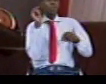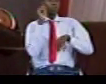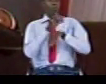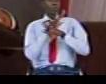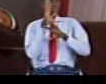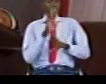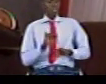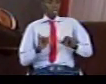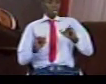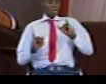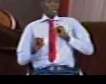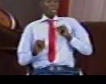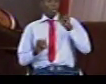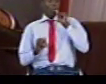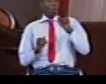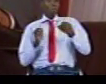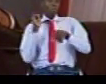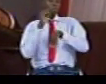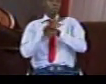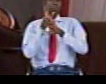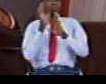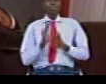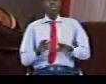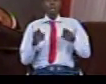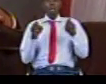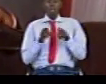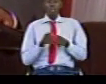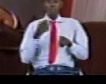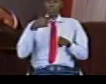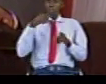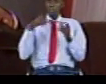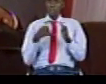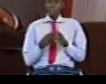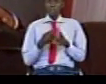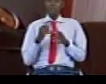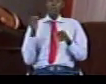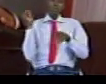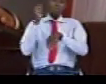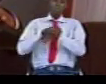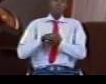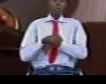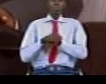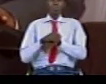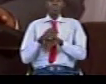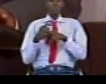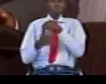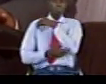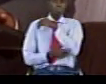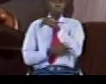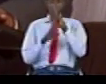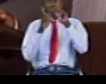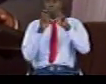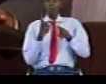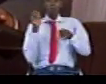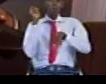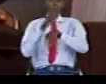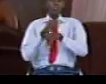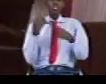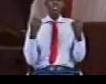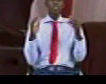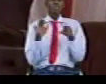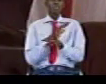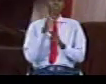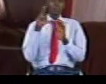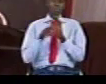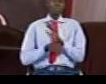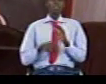am a conqueror. So, as a saint, you overcome temptations and trials. You overcome sinfulness and sensuality.